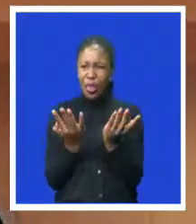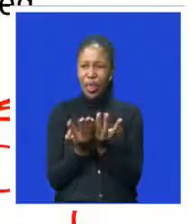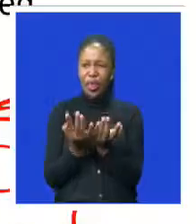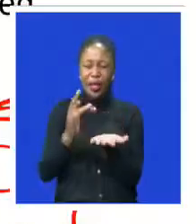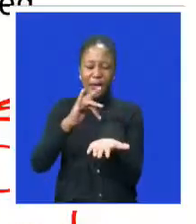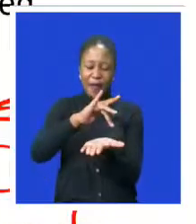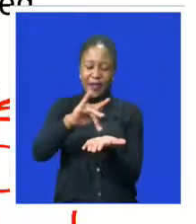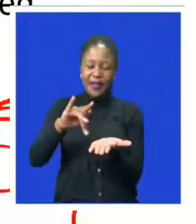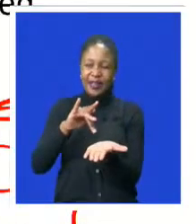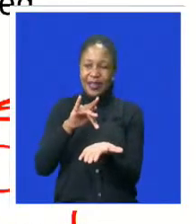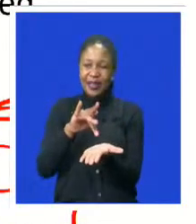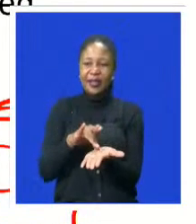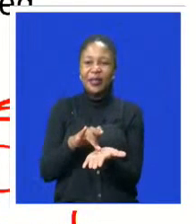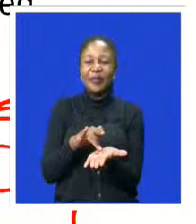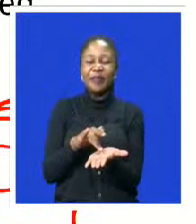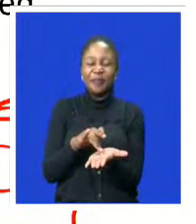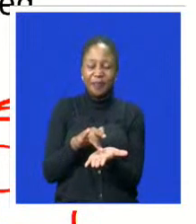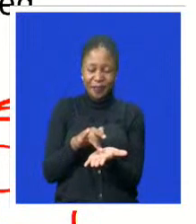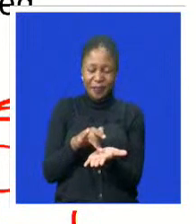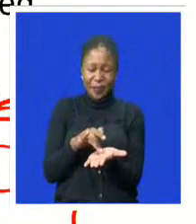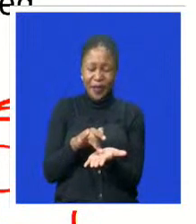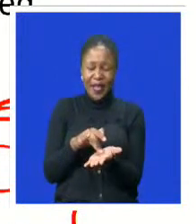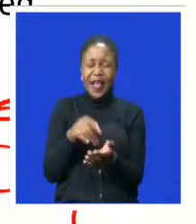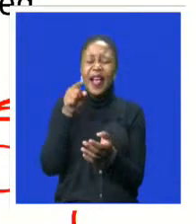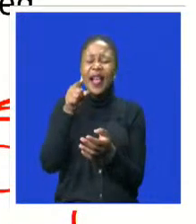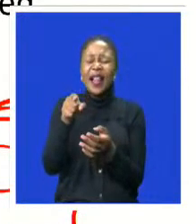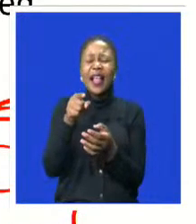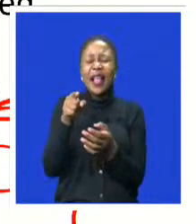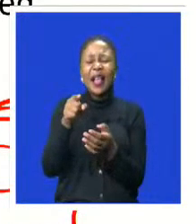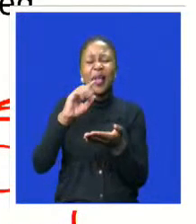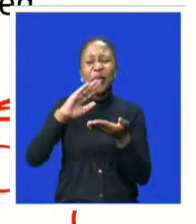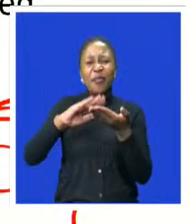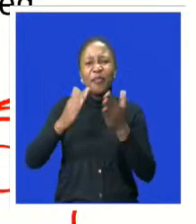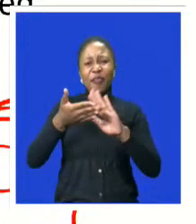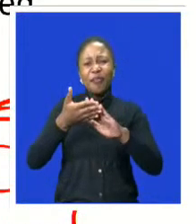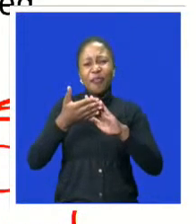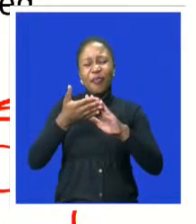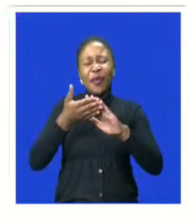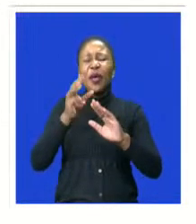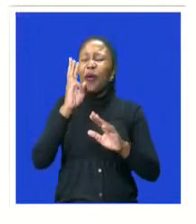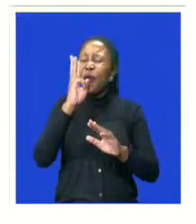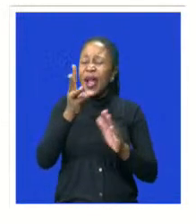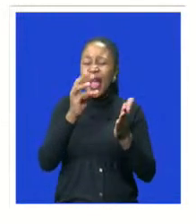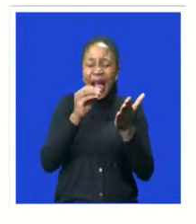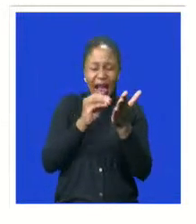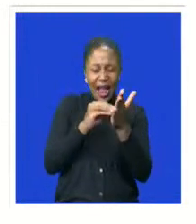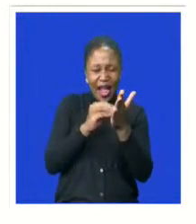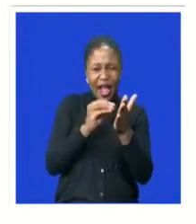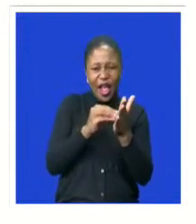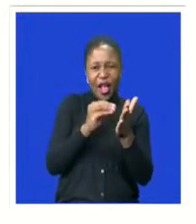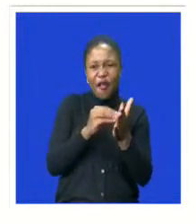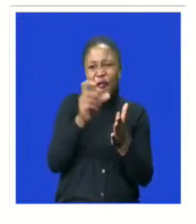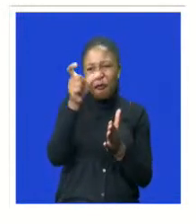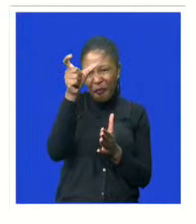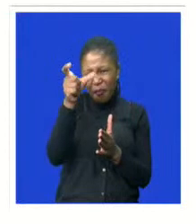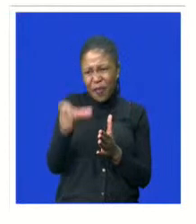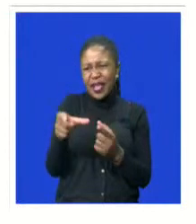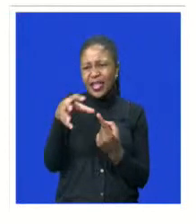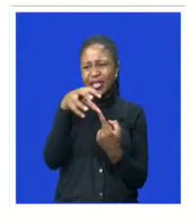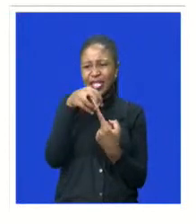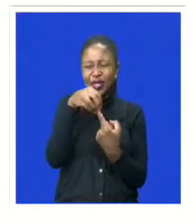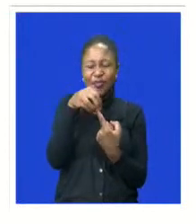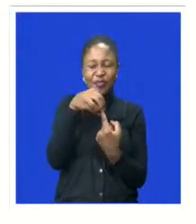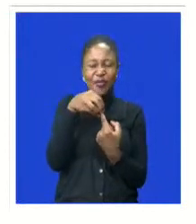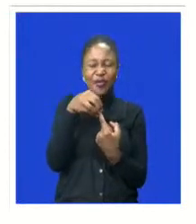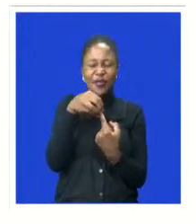headman who made decisions such as where and when to move. I hope viewers at home, you